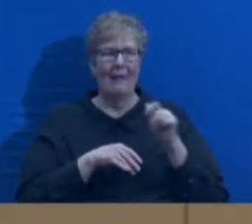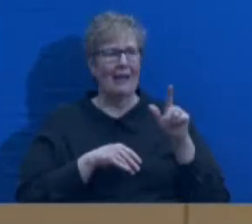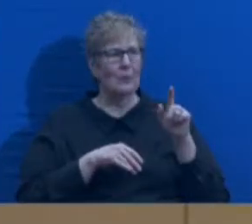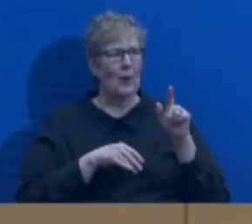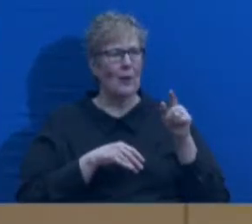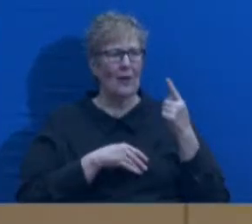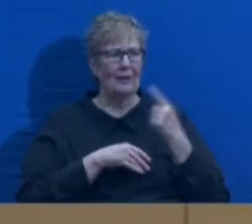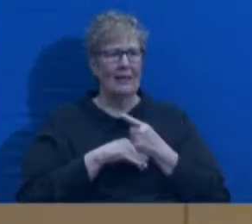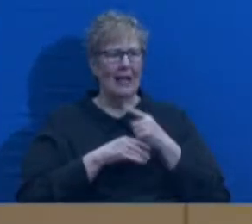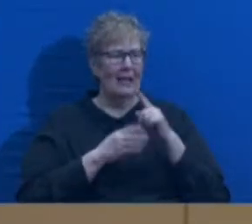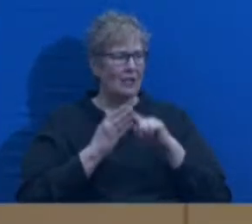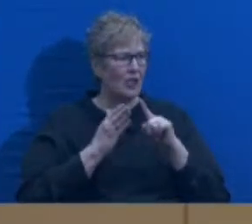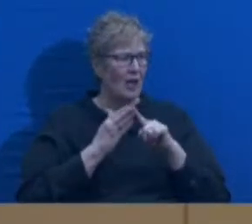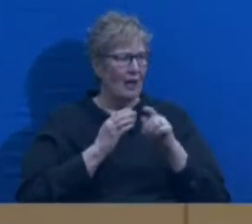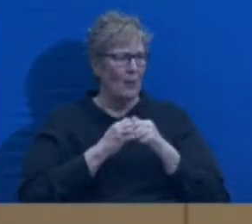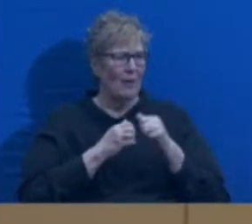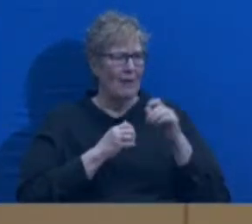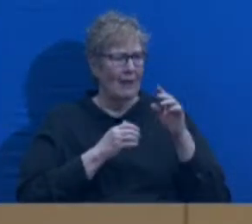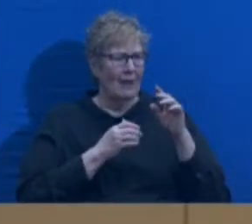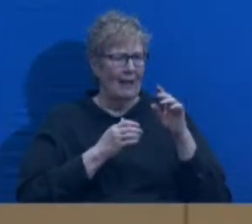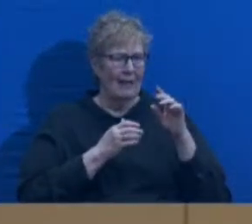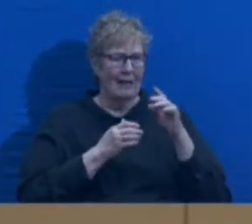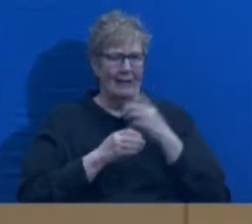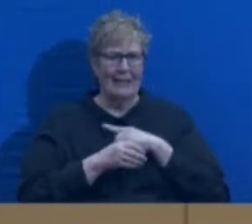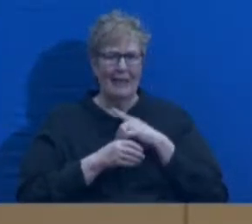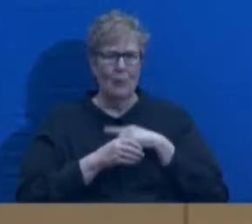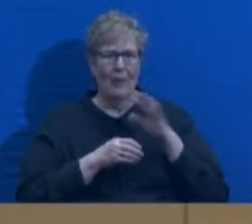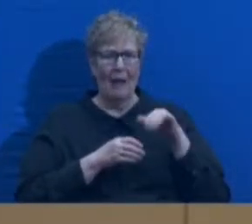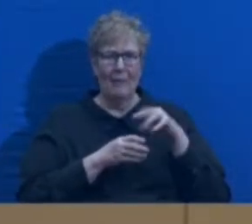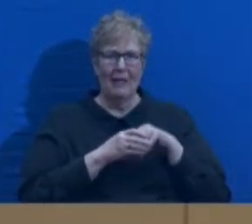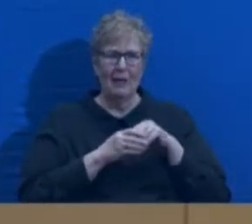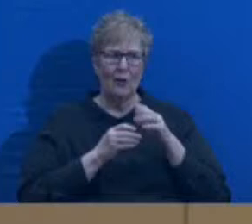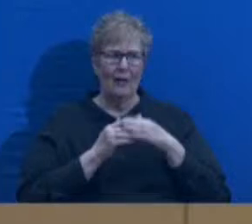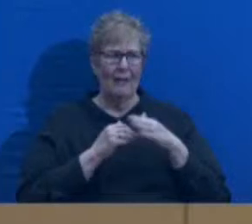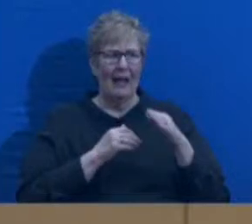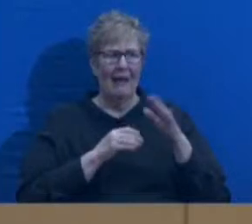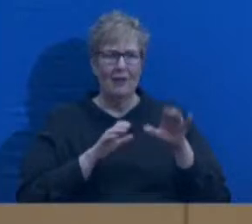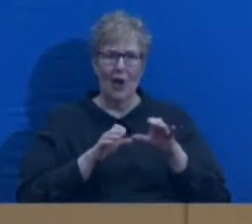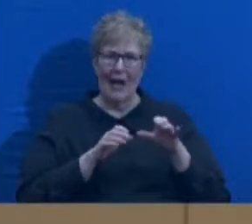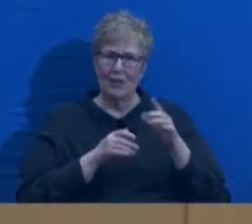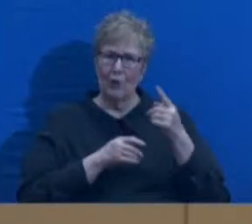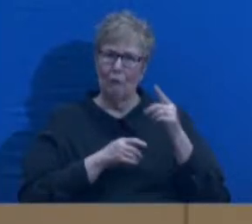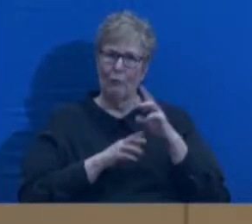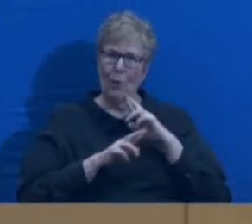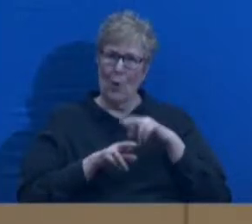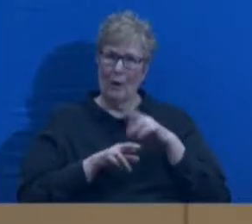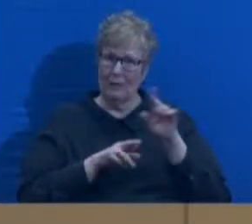check-in with the delegates? Would that be included in the after-action report as well?